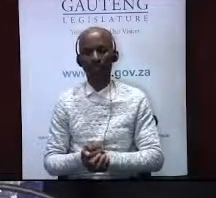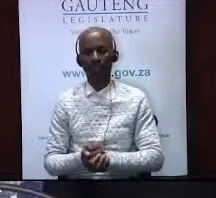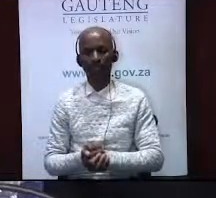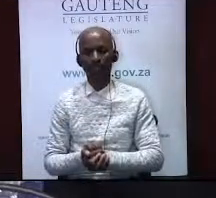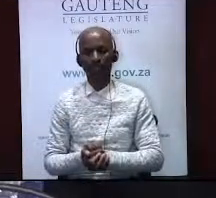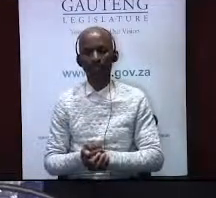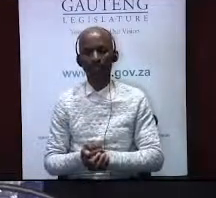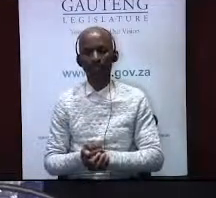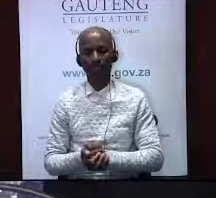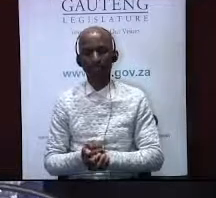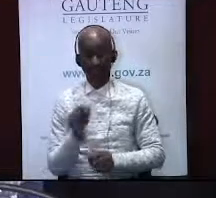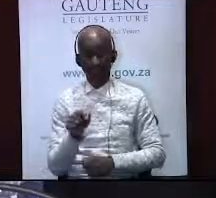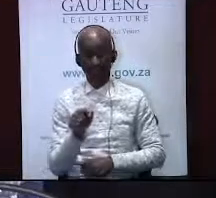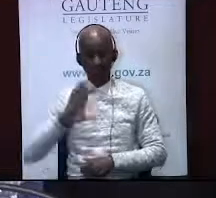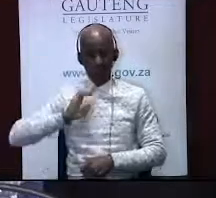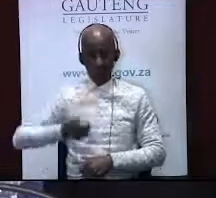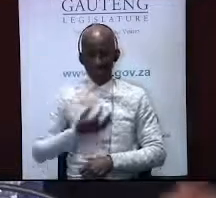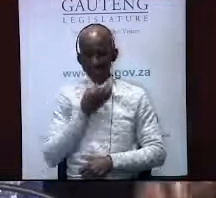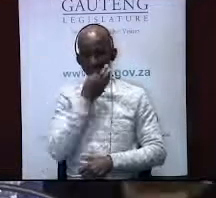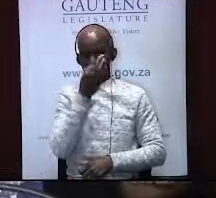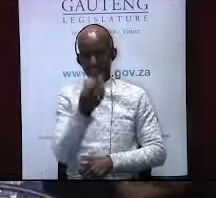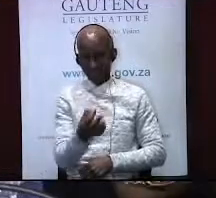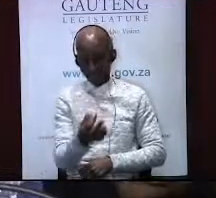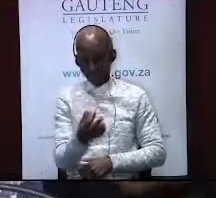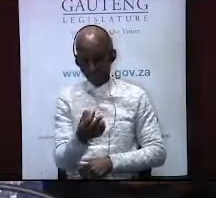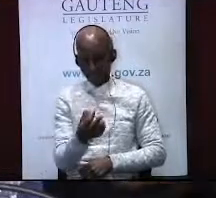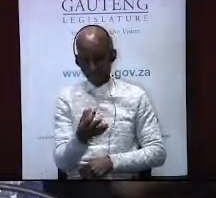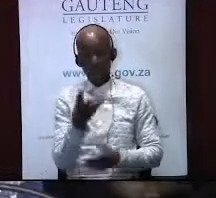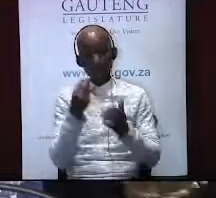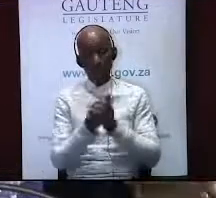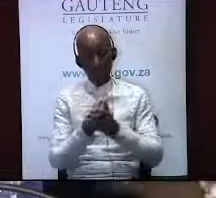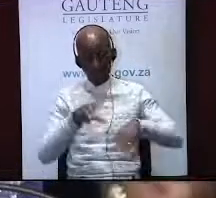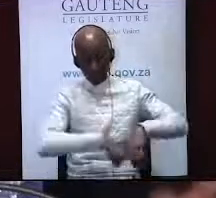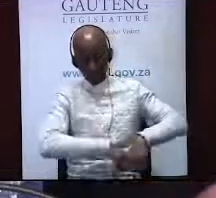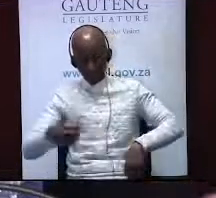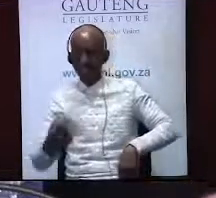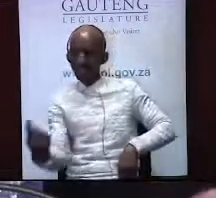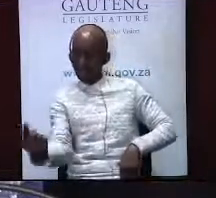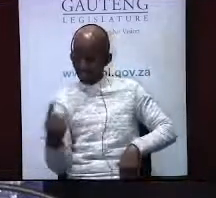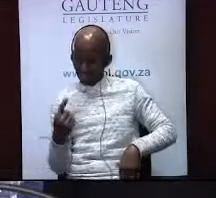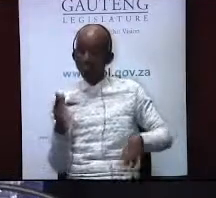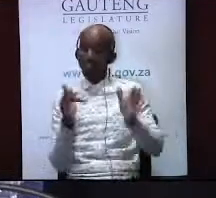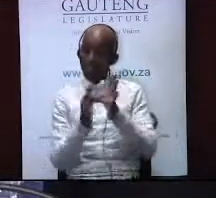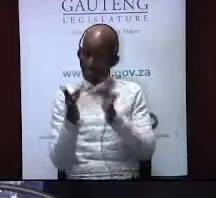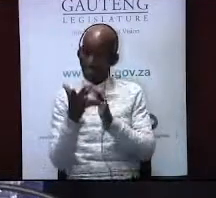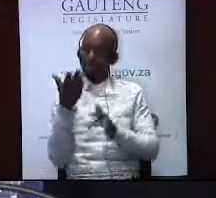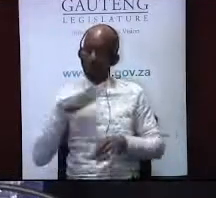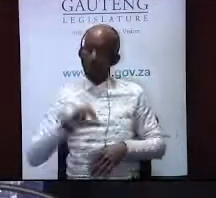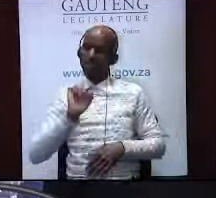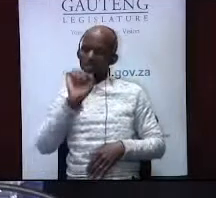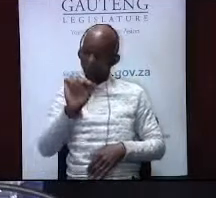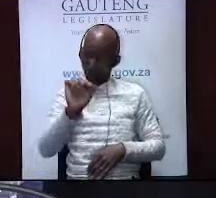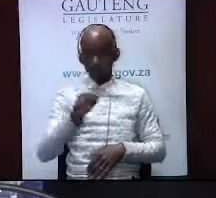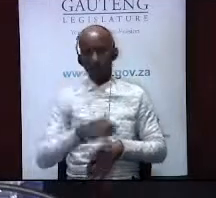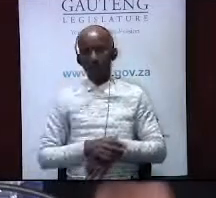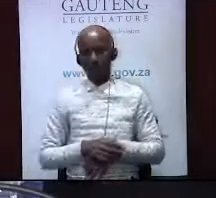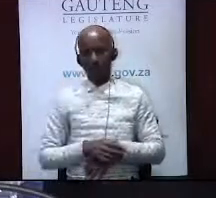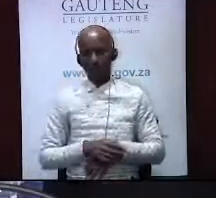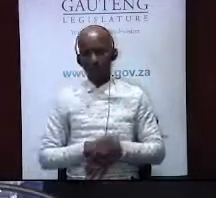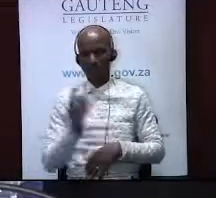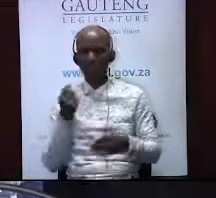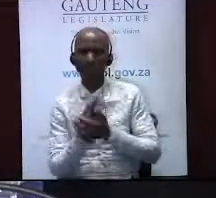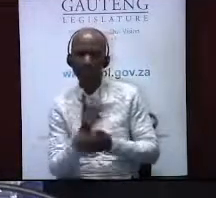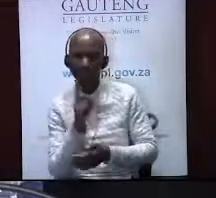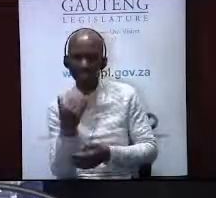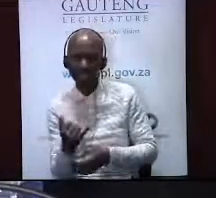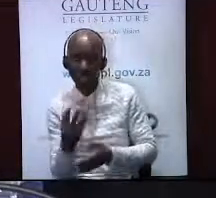And this woman said, with your arm, come, Jesus wants you. You know what